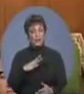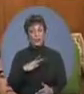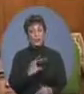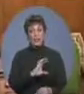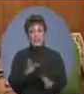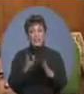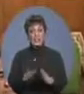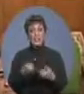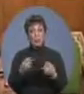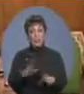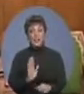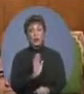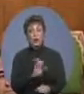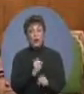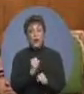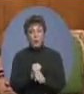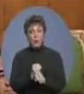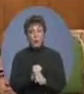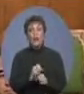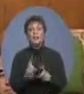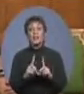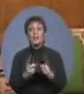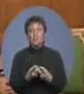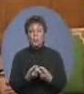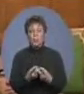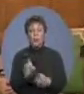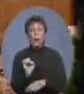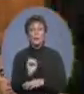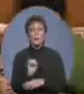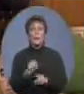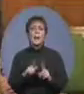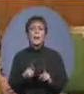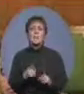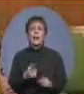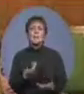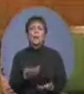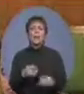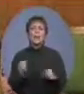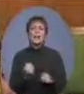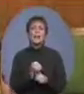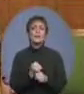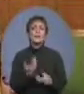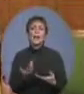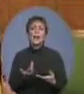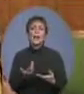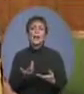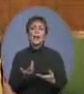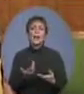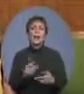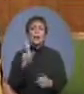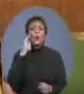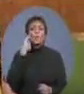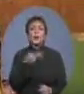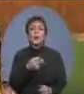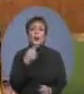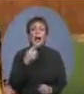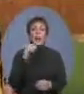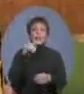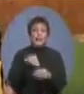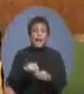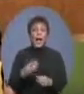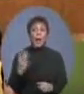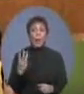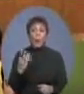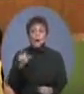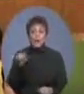government taking in Washington to ensure that Canada doesn't lose product mandates, production jobs, and